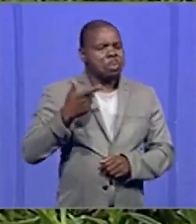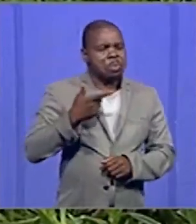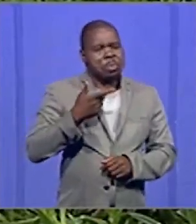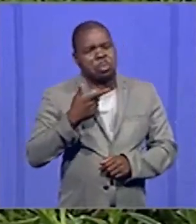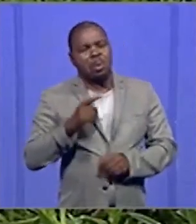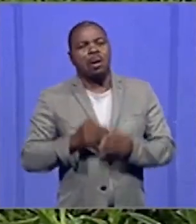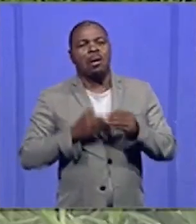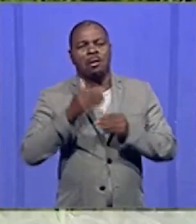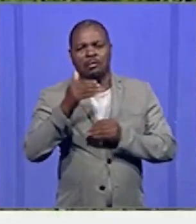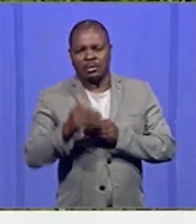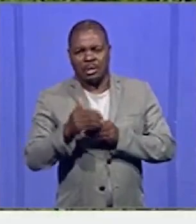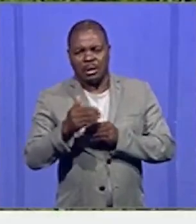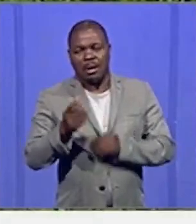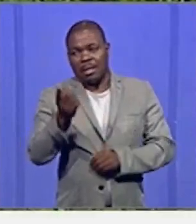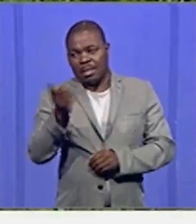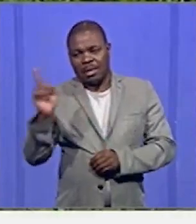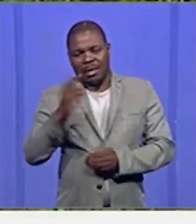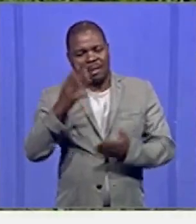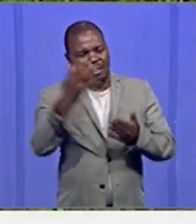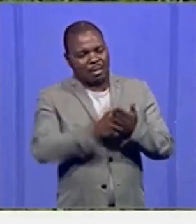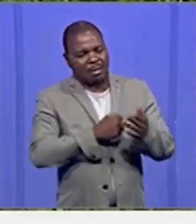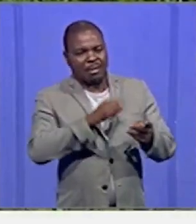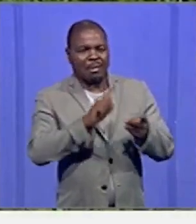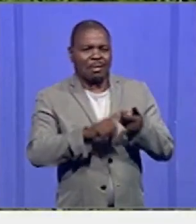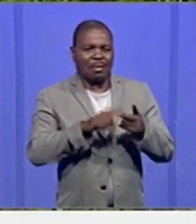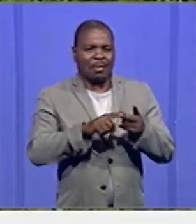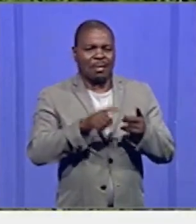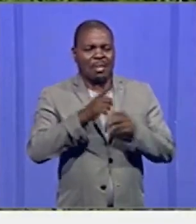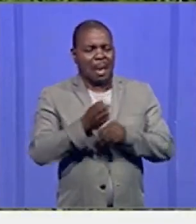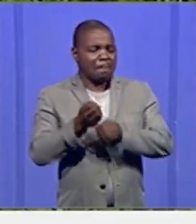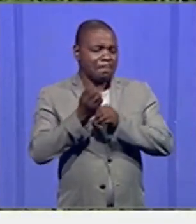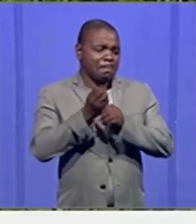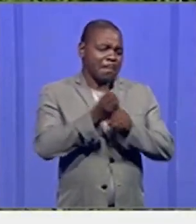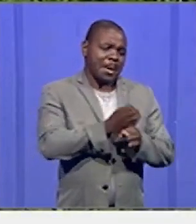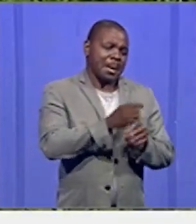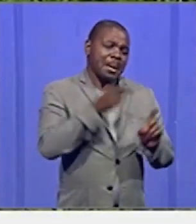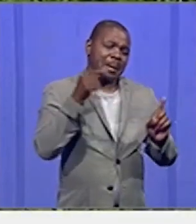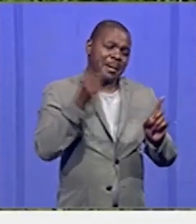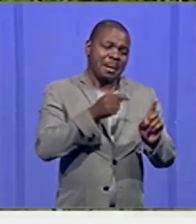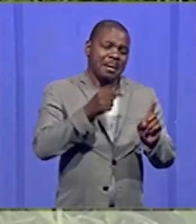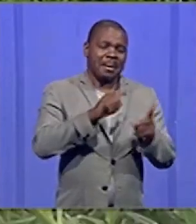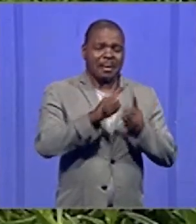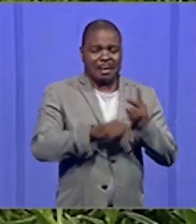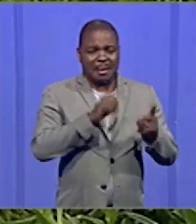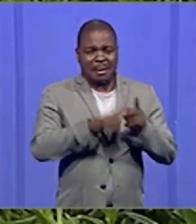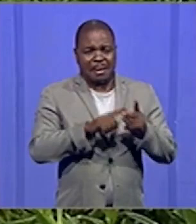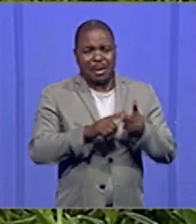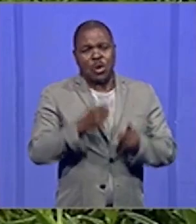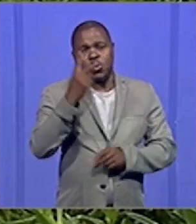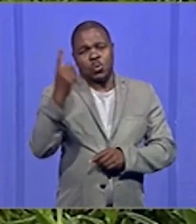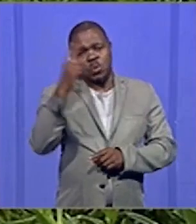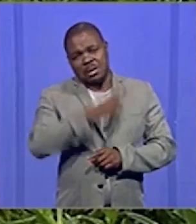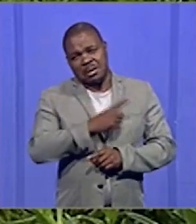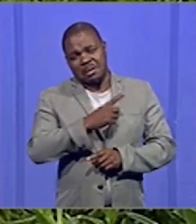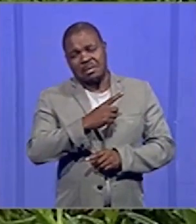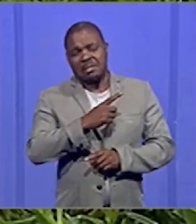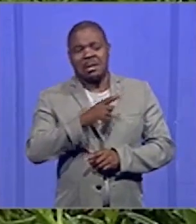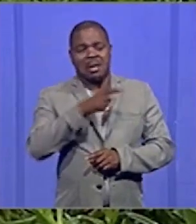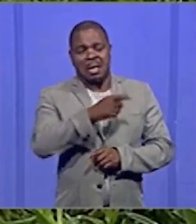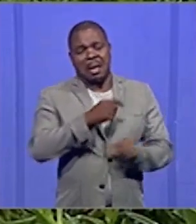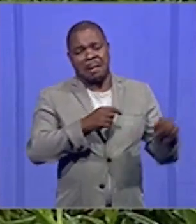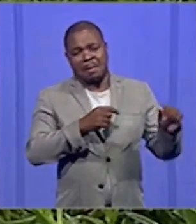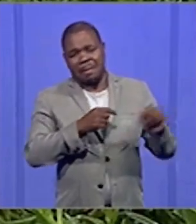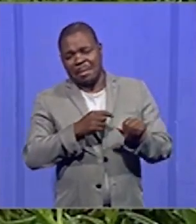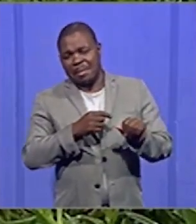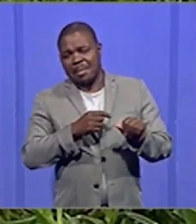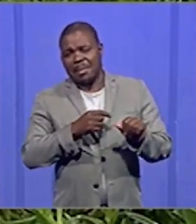After they take that guy, after they was beating that guy, after he come after 2 days. When he come after